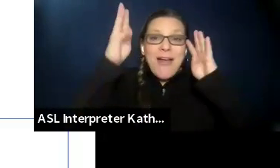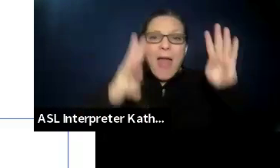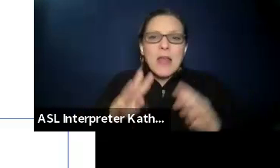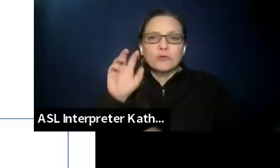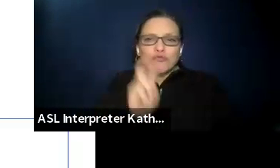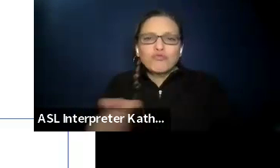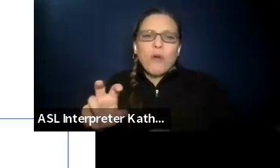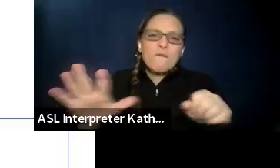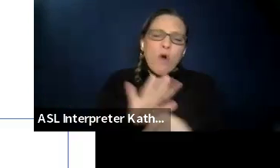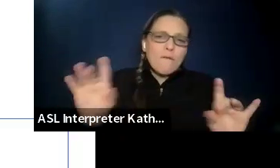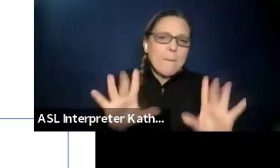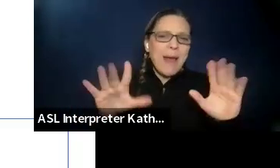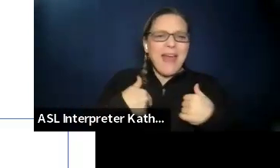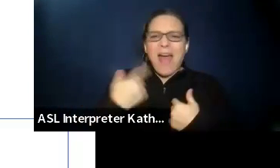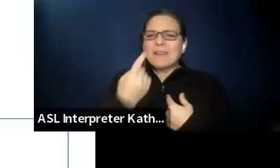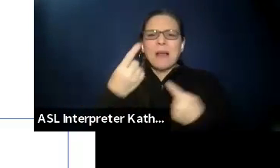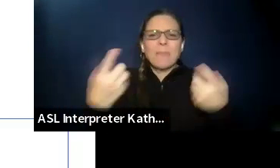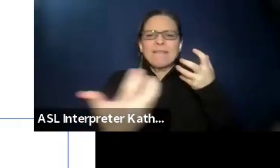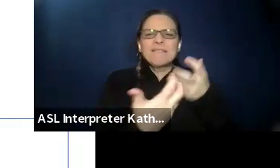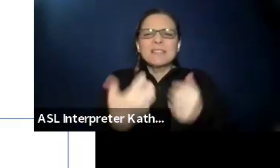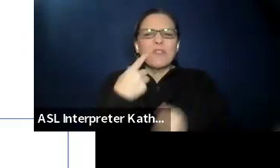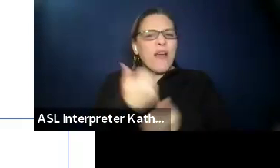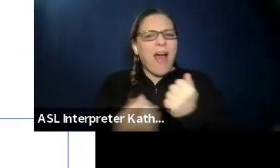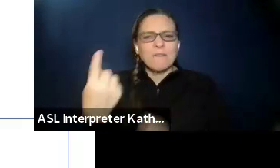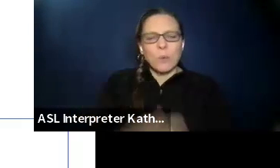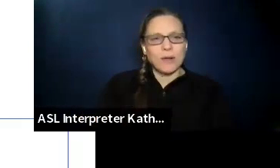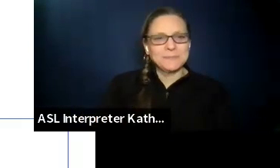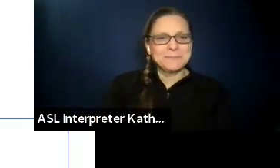filled with magic. There is something here for everyone.